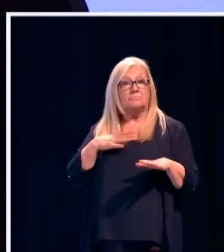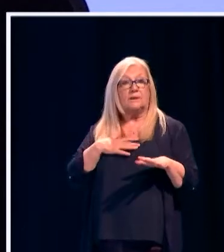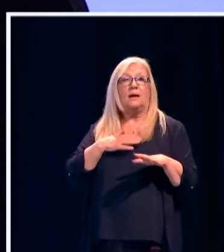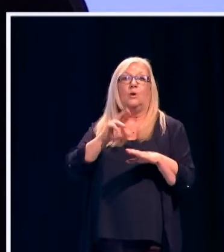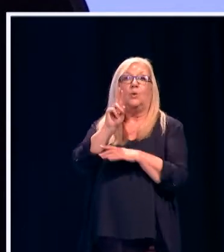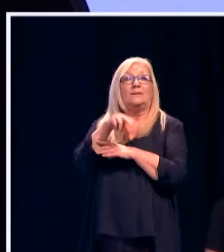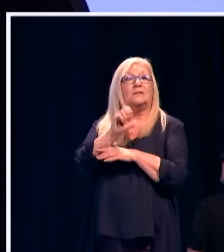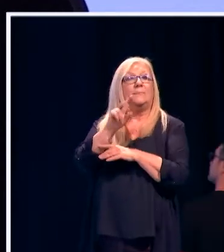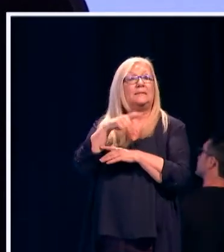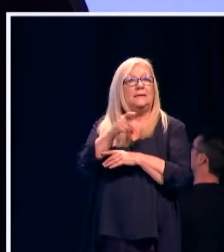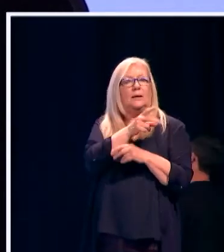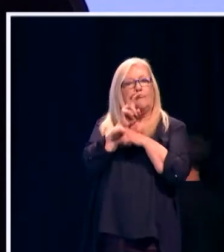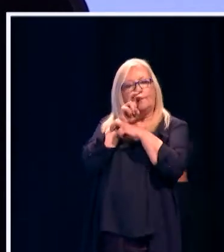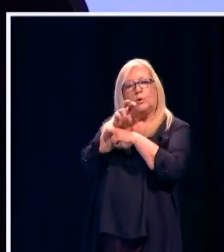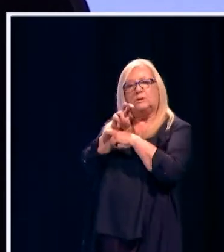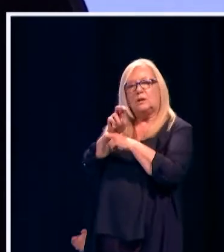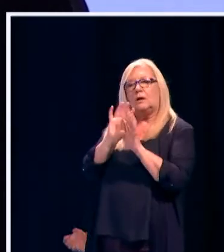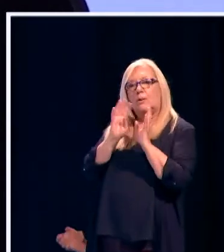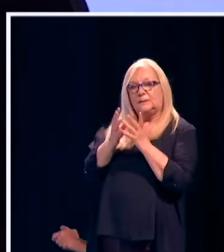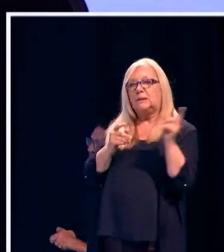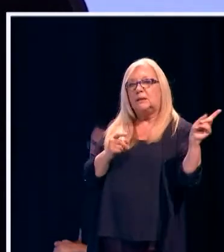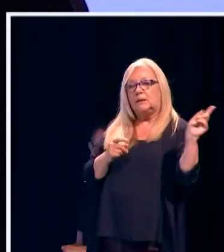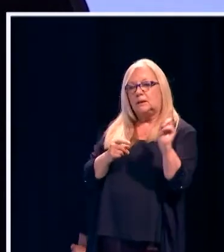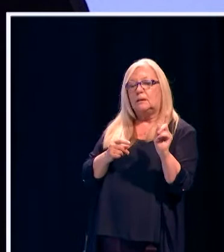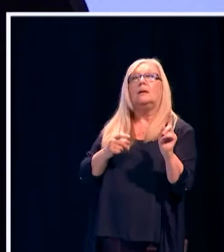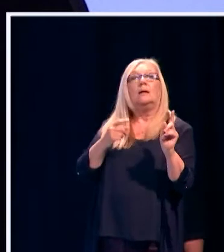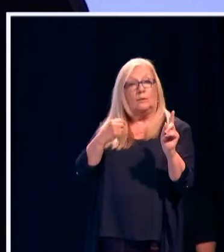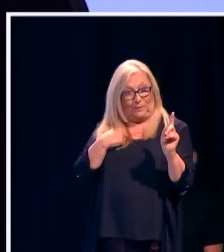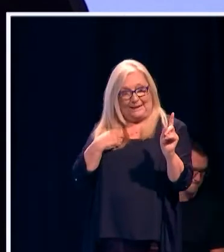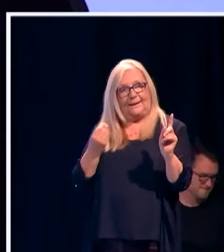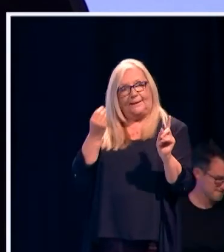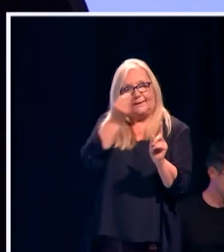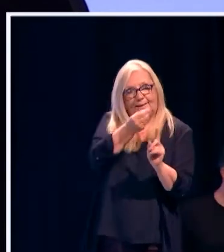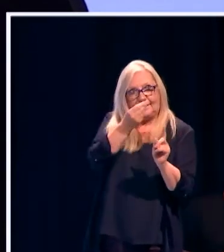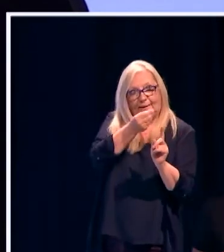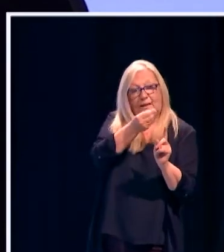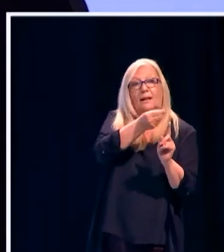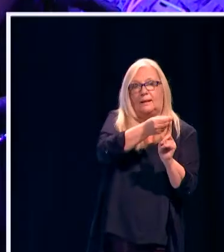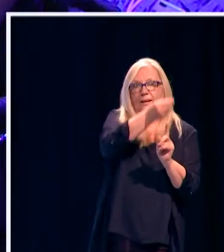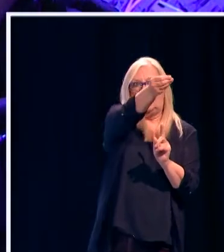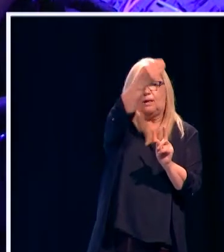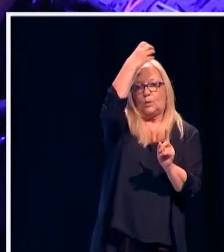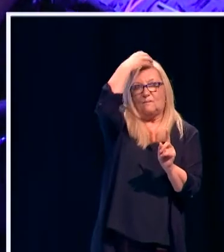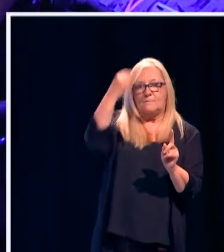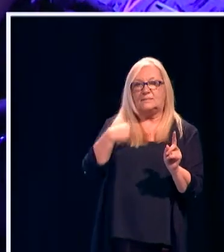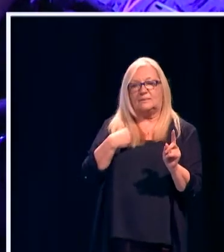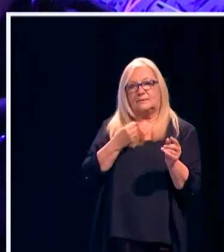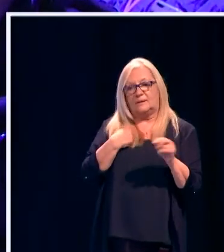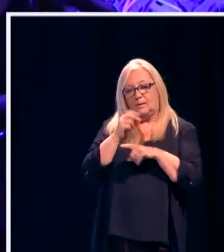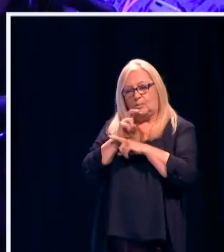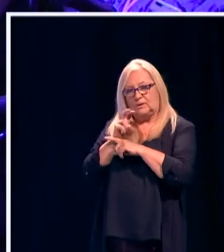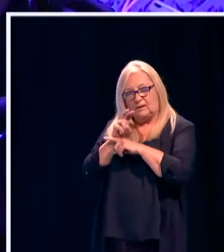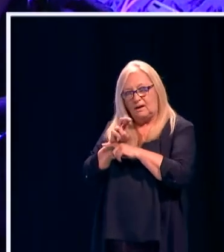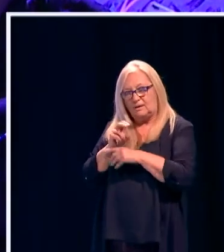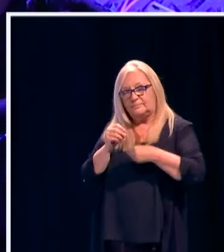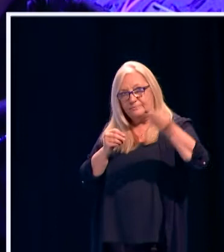UNCRPD Monitoring and Implementation Committee, we are providing input to the government. I would like